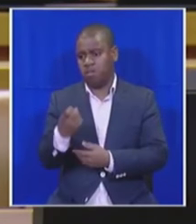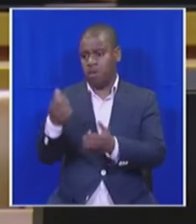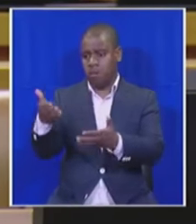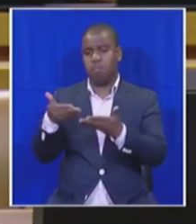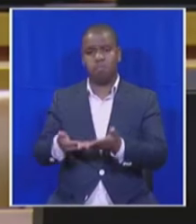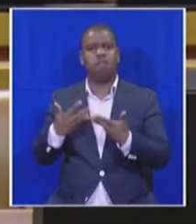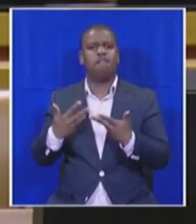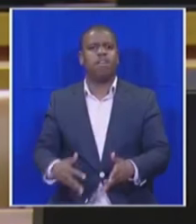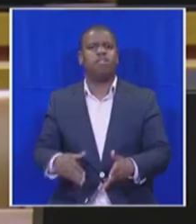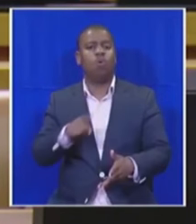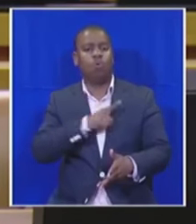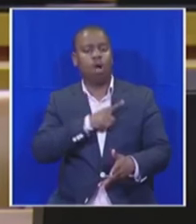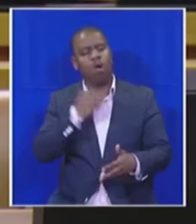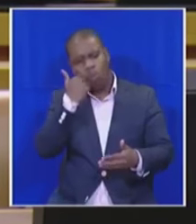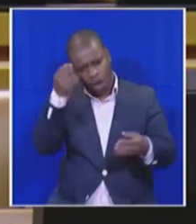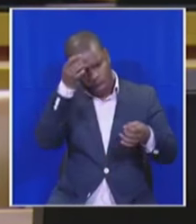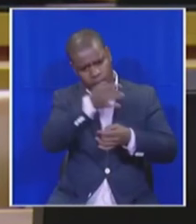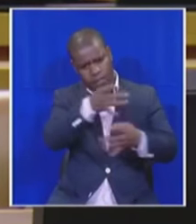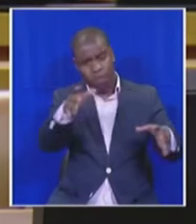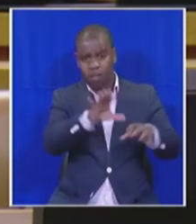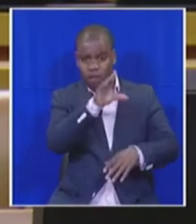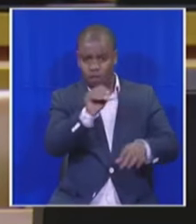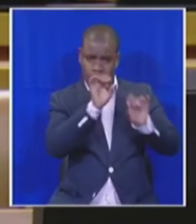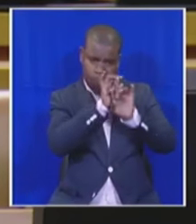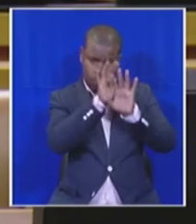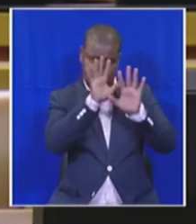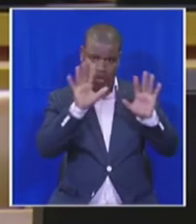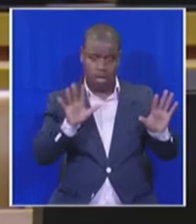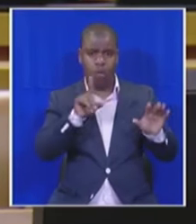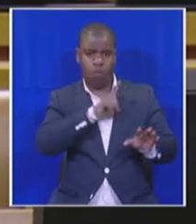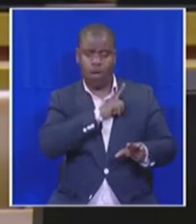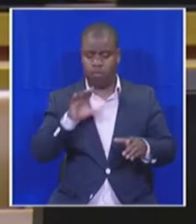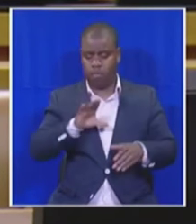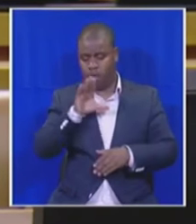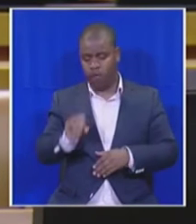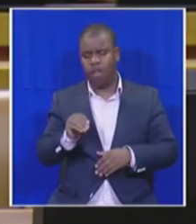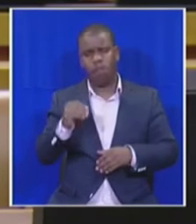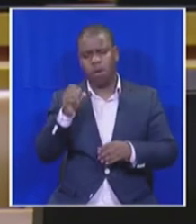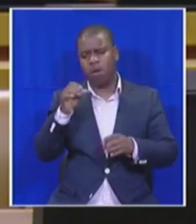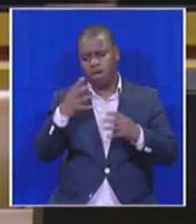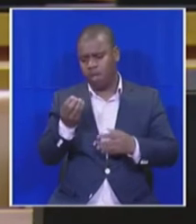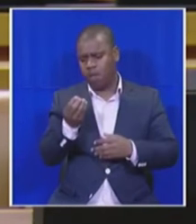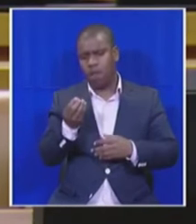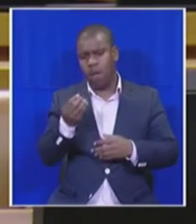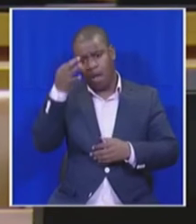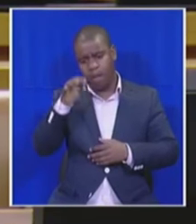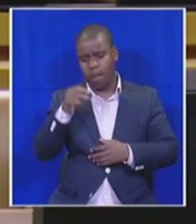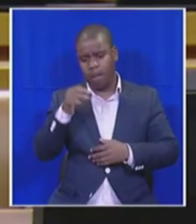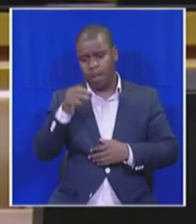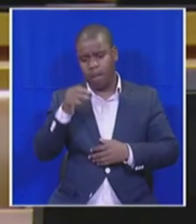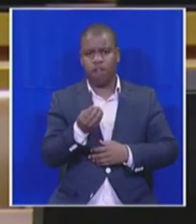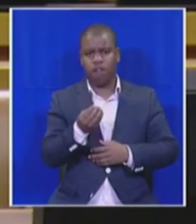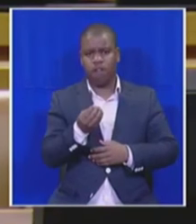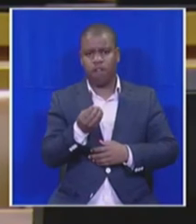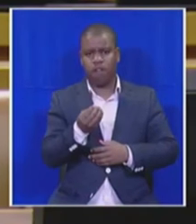However, let me place it on record that in terms of our well-established practice of separation of powers, this